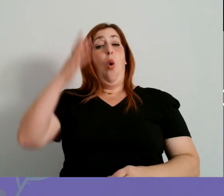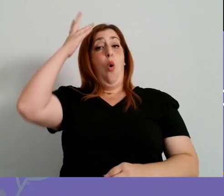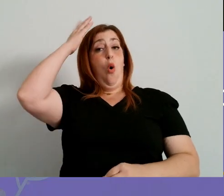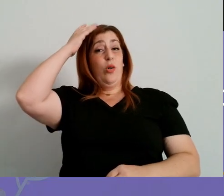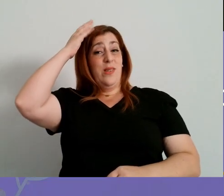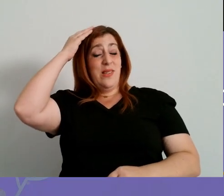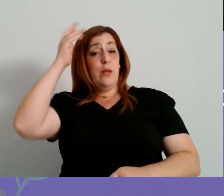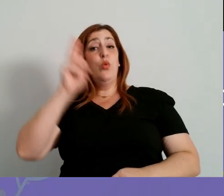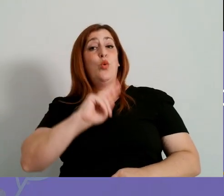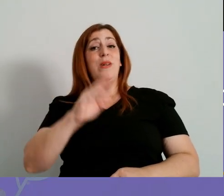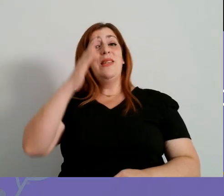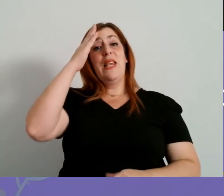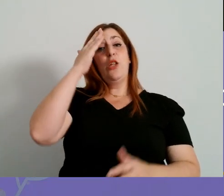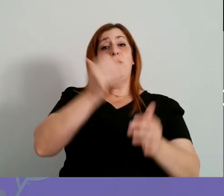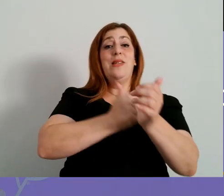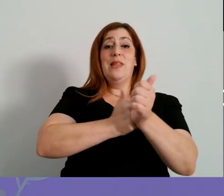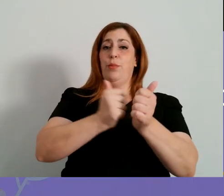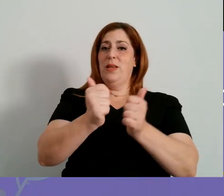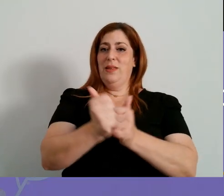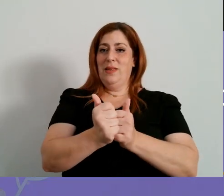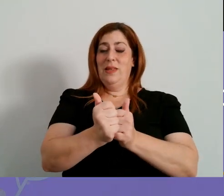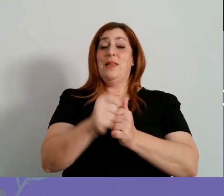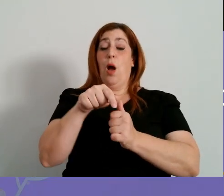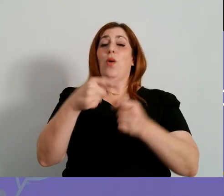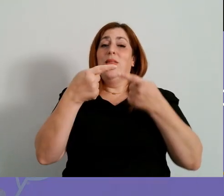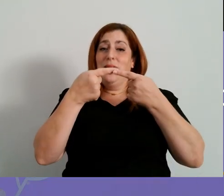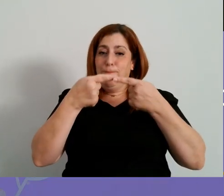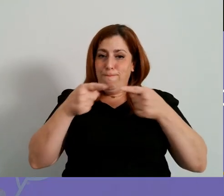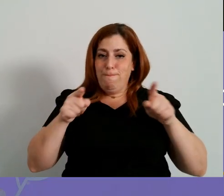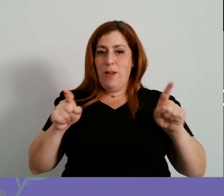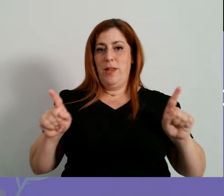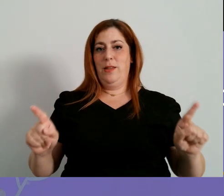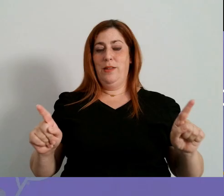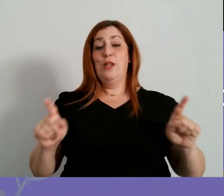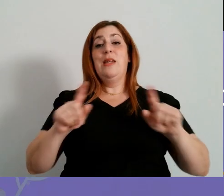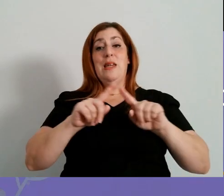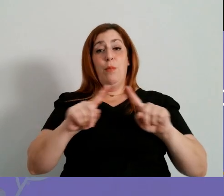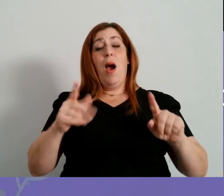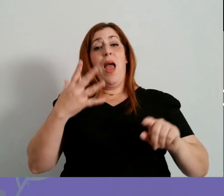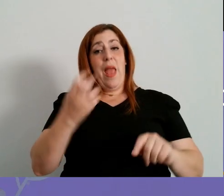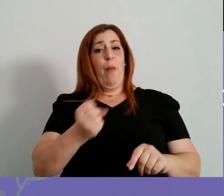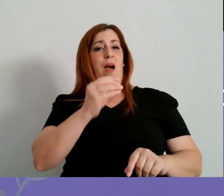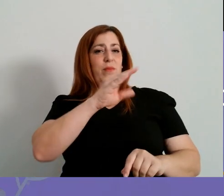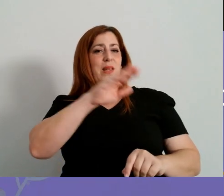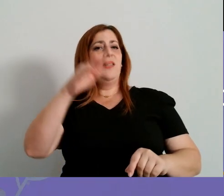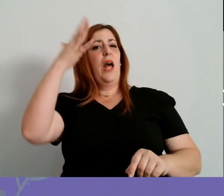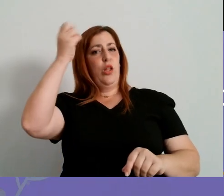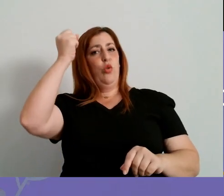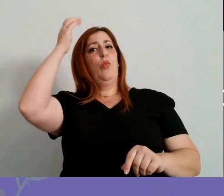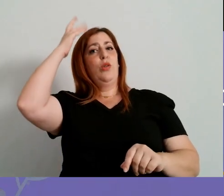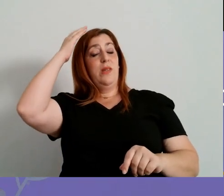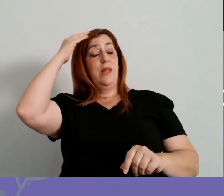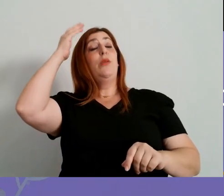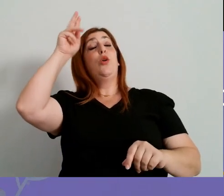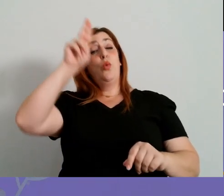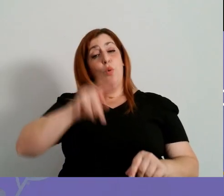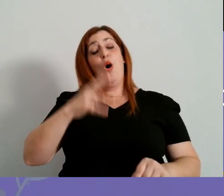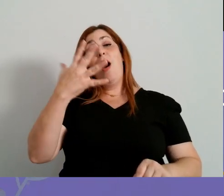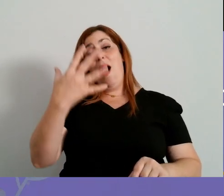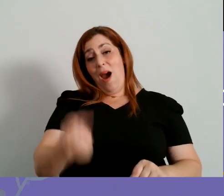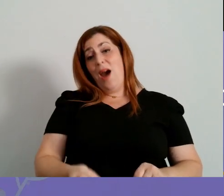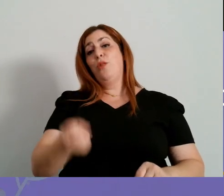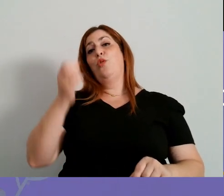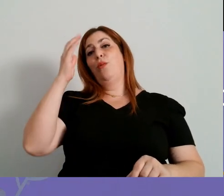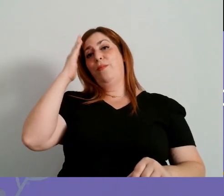intellectual disability are not the same at all, but a lot of autistic people do have co-occurring intellectual disability. There's a